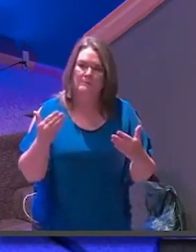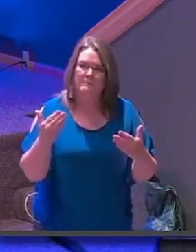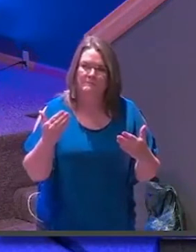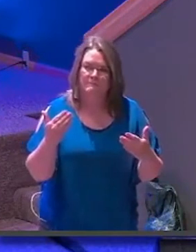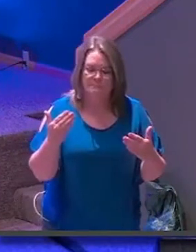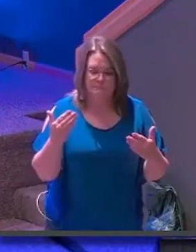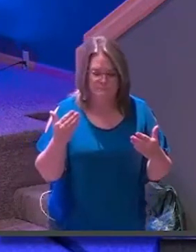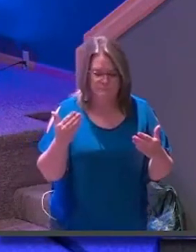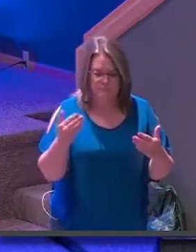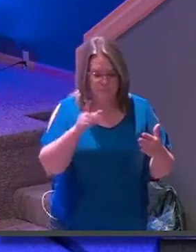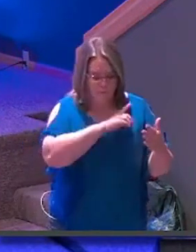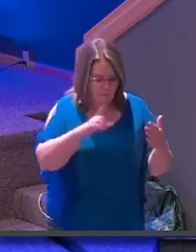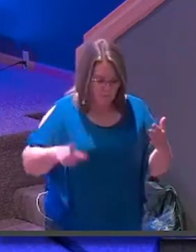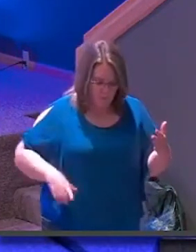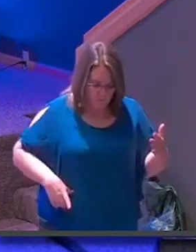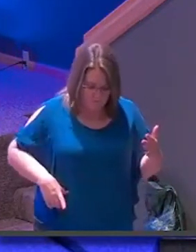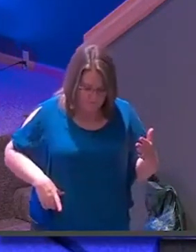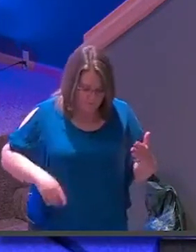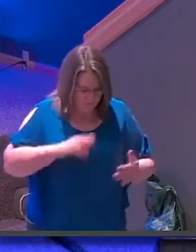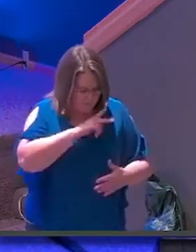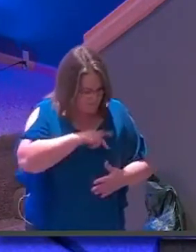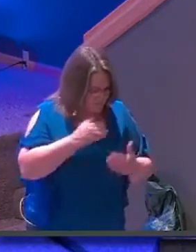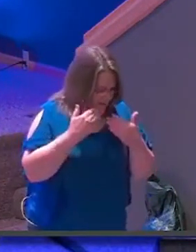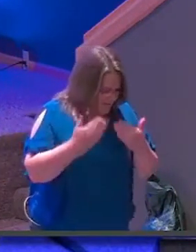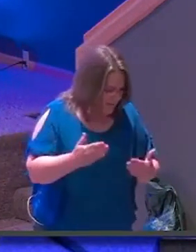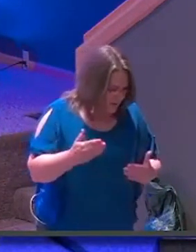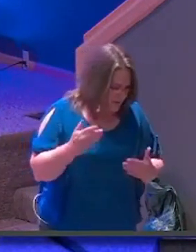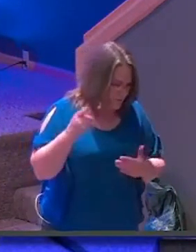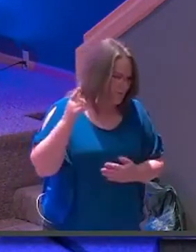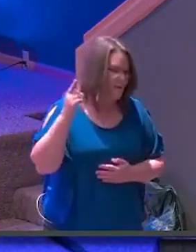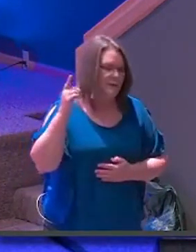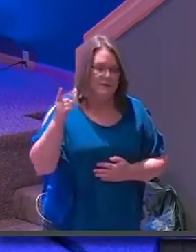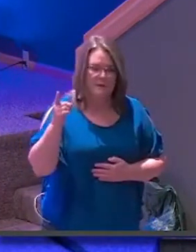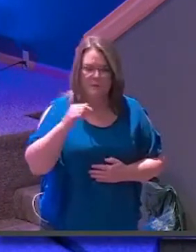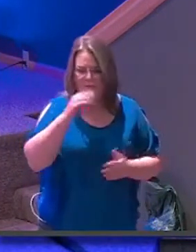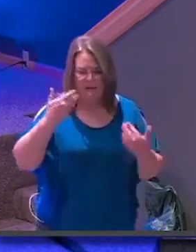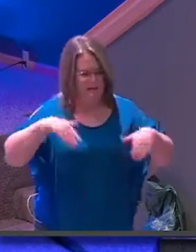That Lord, personally, I thank you that you didn't give up on me.